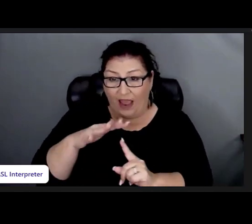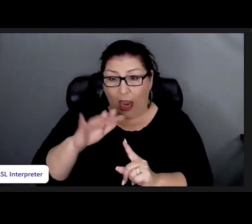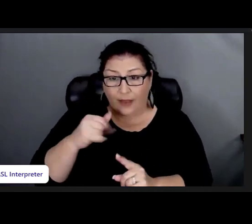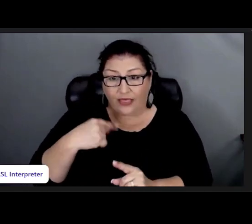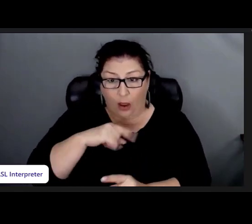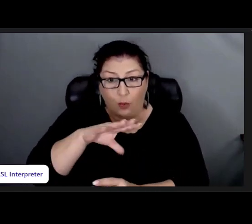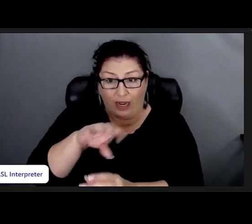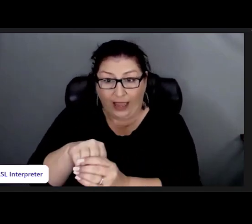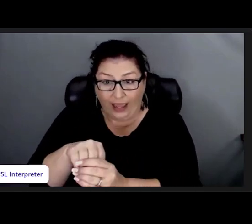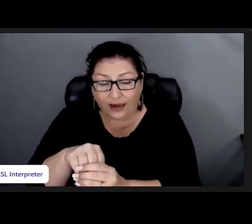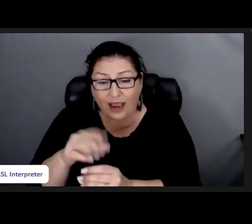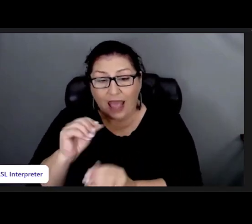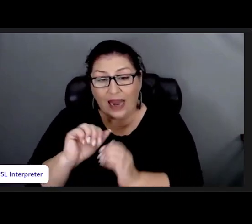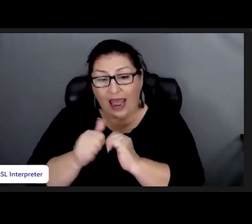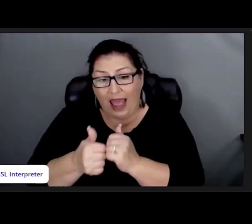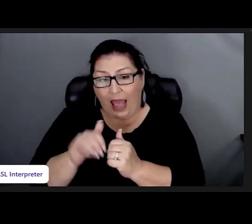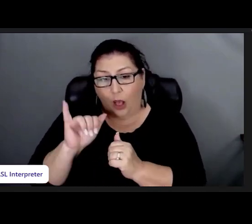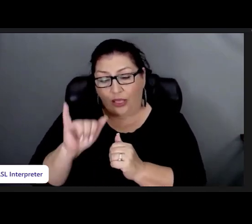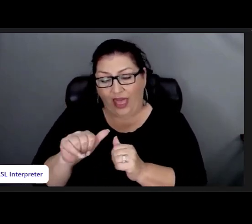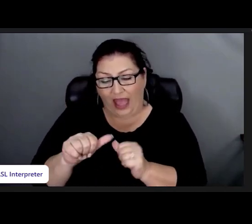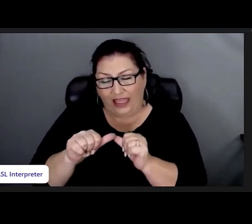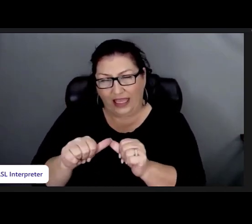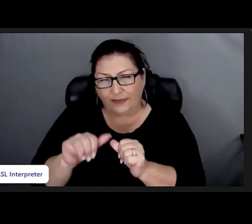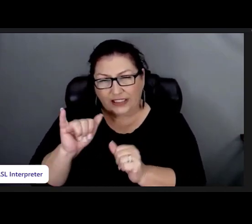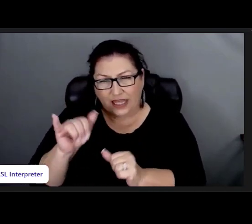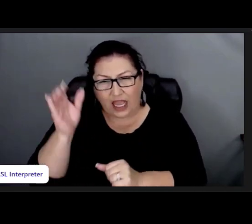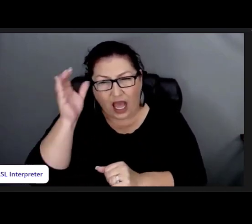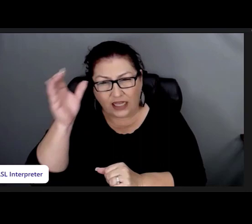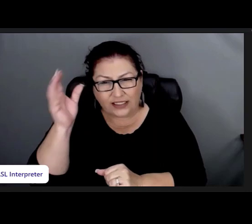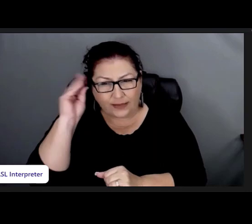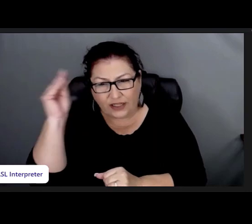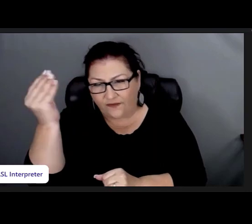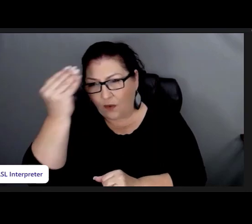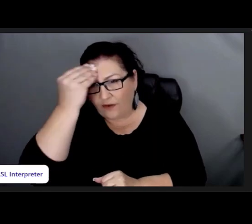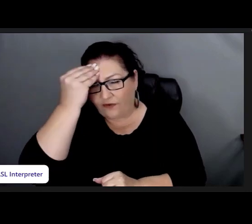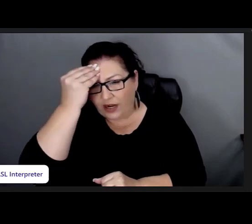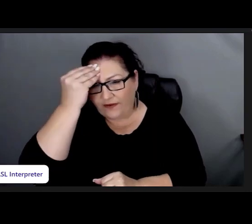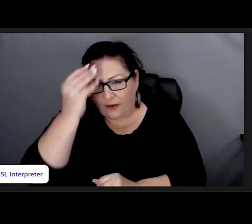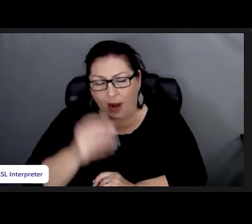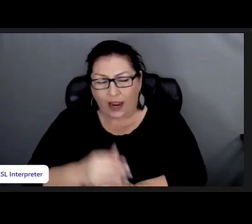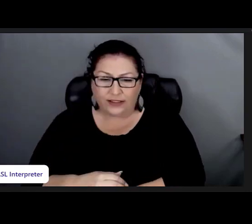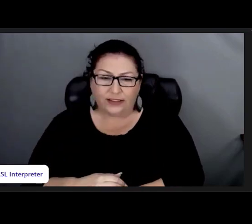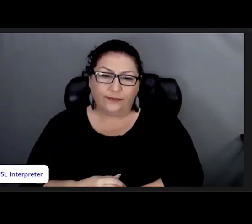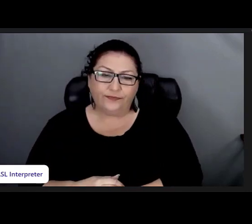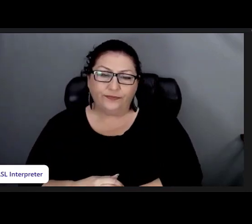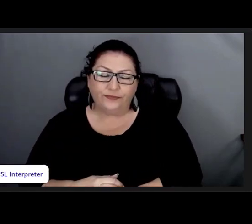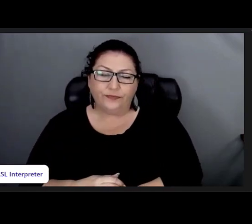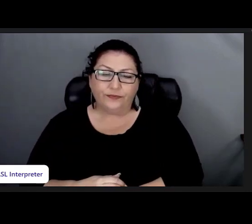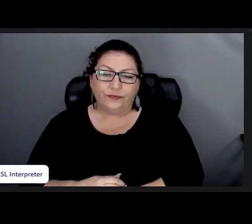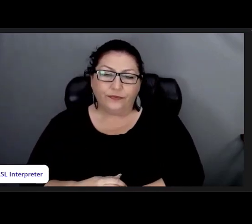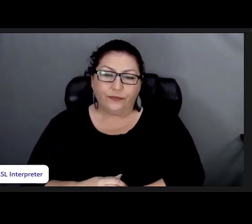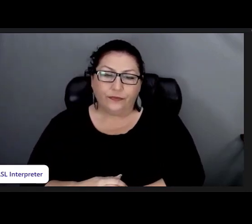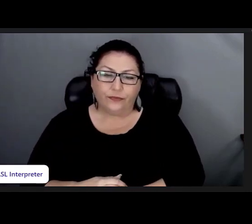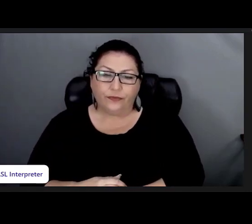in and how it keeps these concepts at the forefront of our minds.